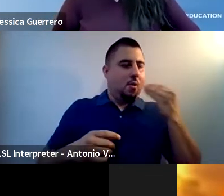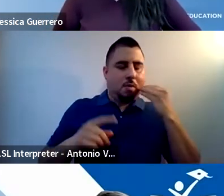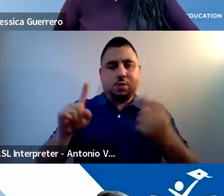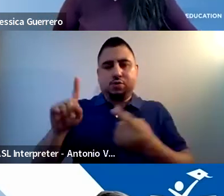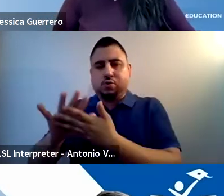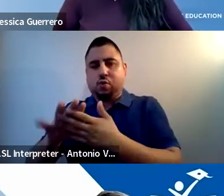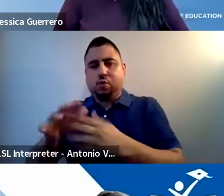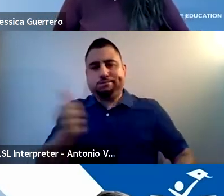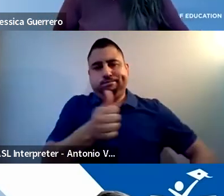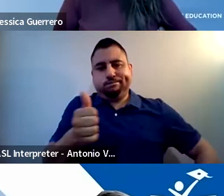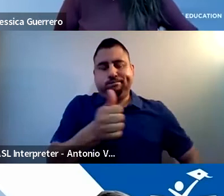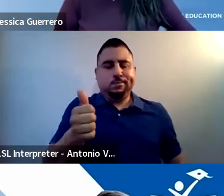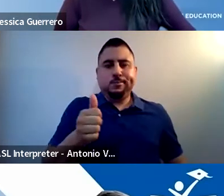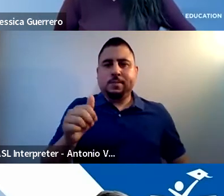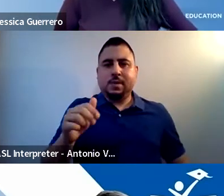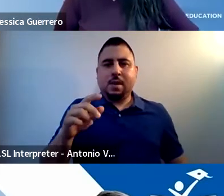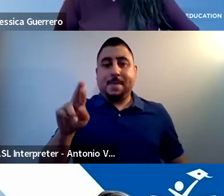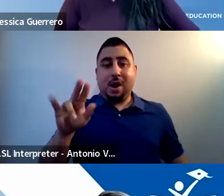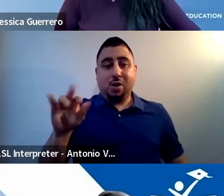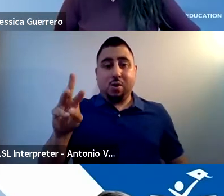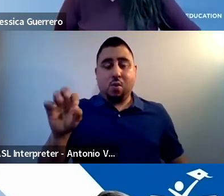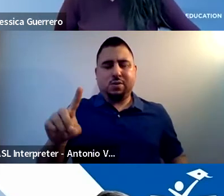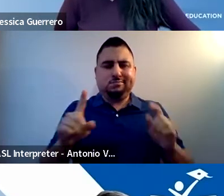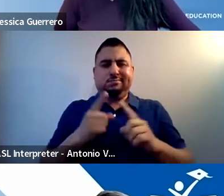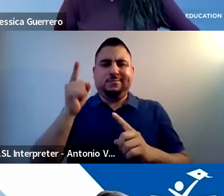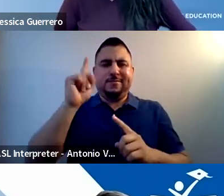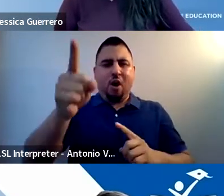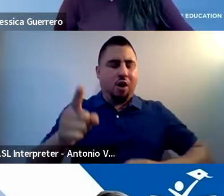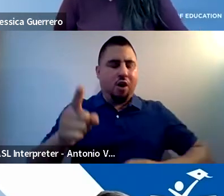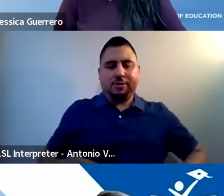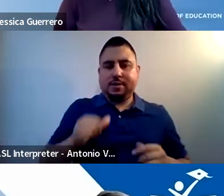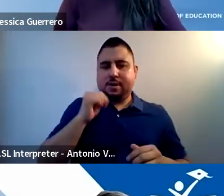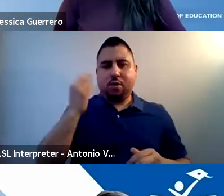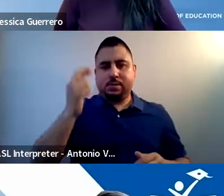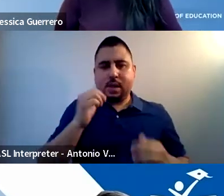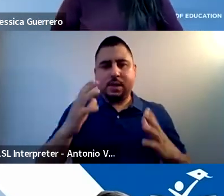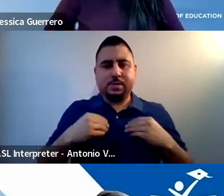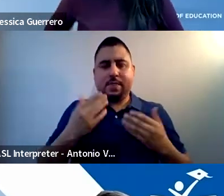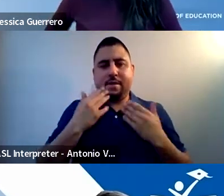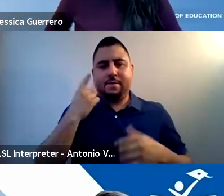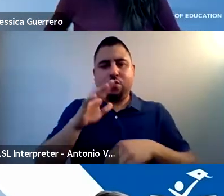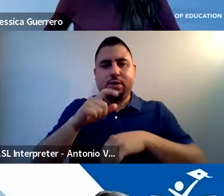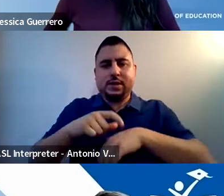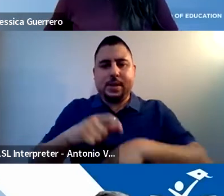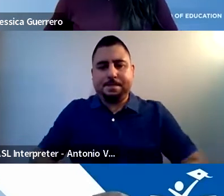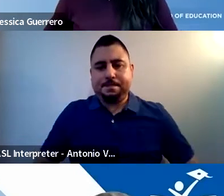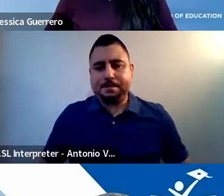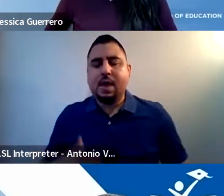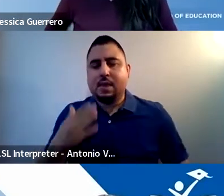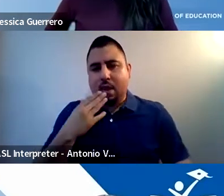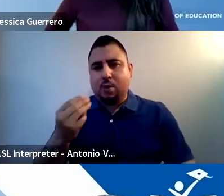school. And for them to go over to Perrywood, that's just unreasonable and unacceptable. Thank you for your time. Thank you, Ms.